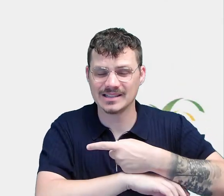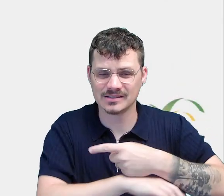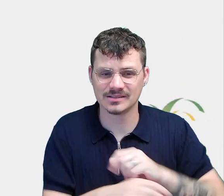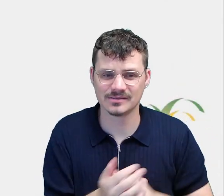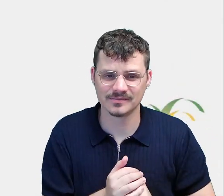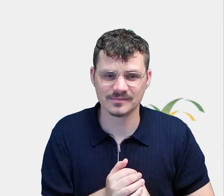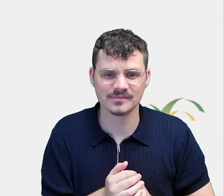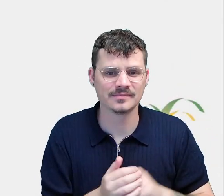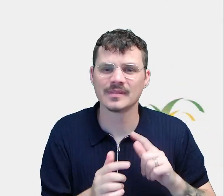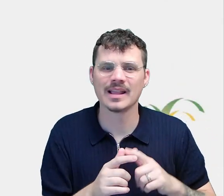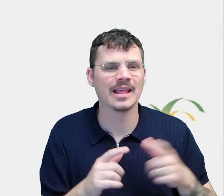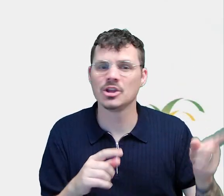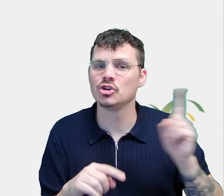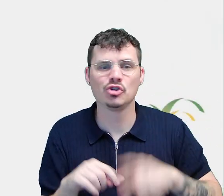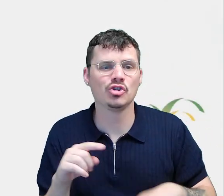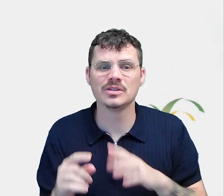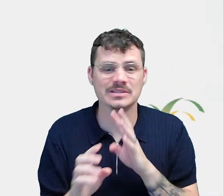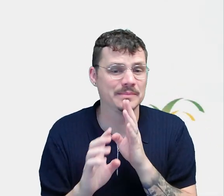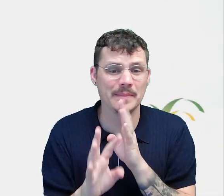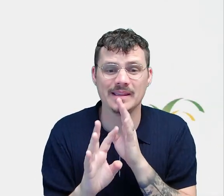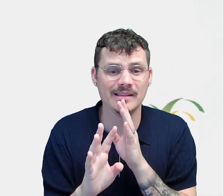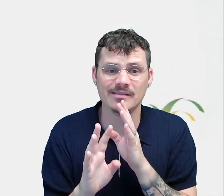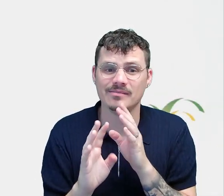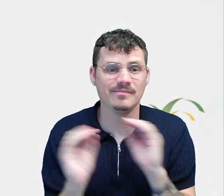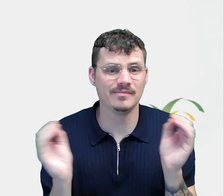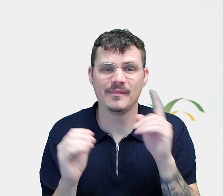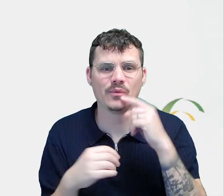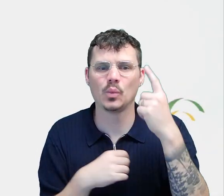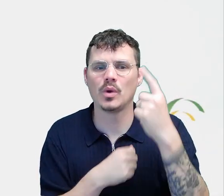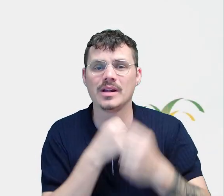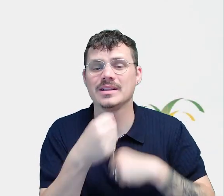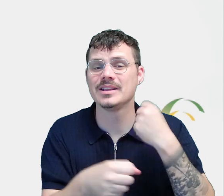And then he couldn't speak for a year.